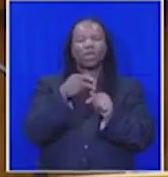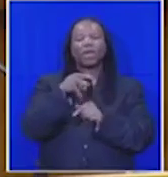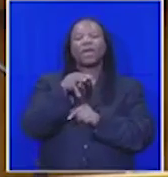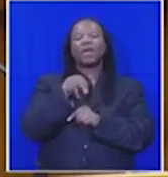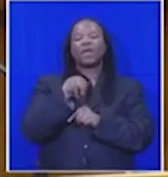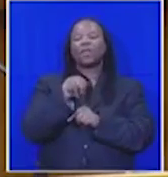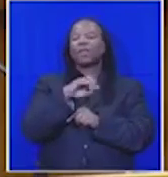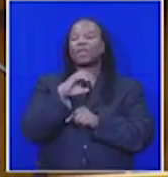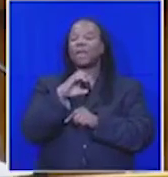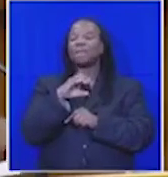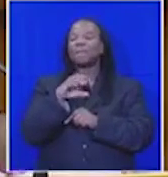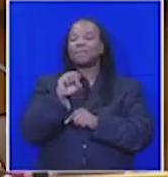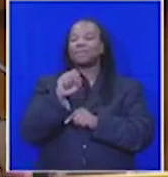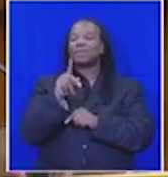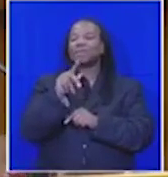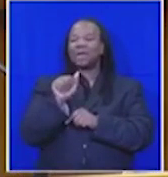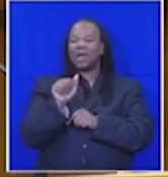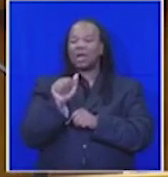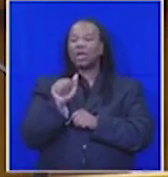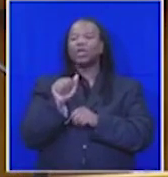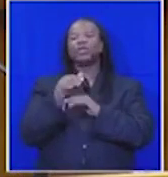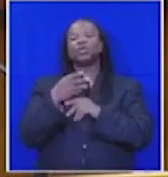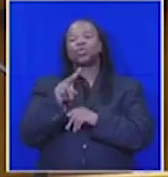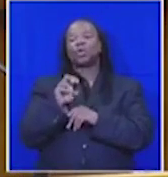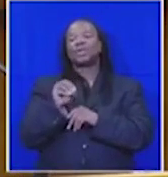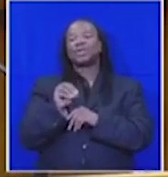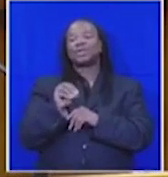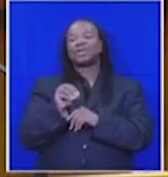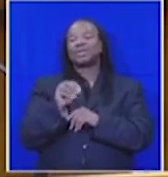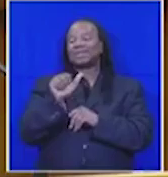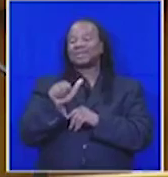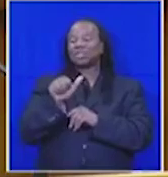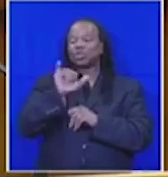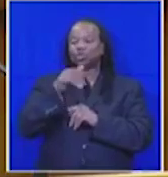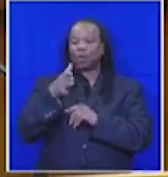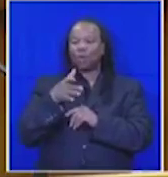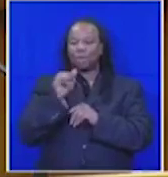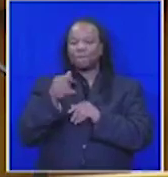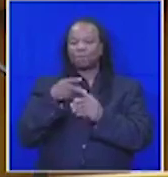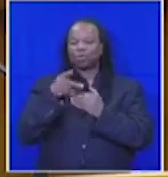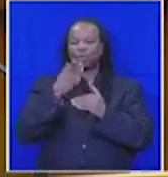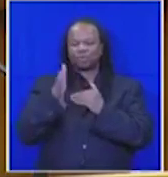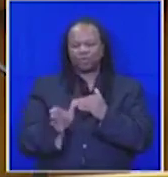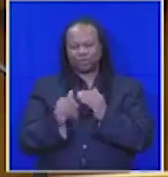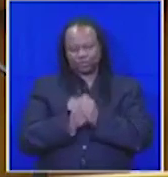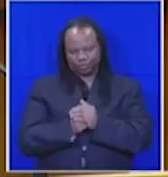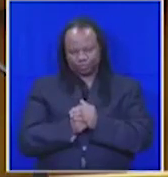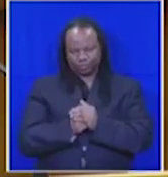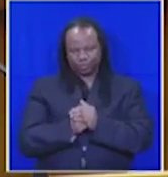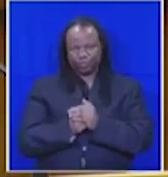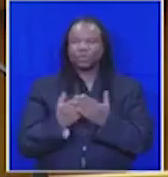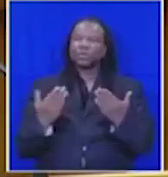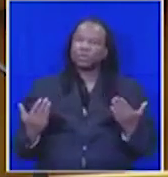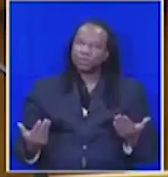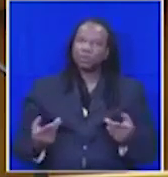area on or before the 2016 June deadline. The registration process made it possible for us to launch